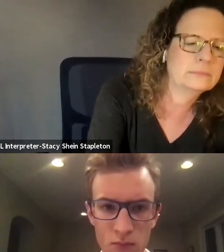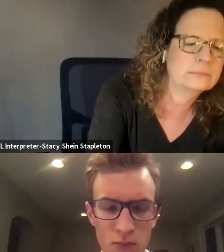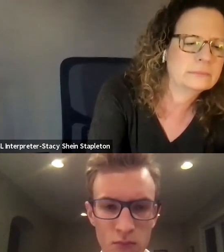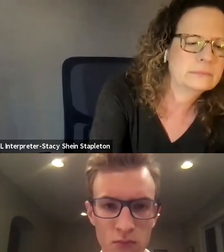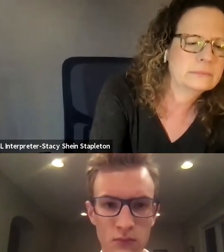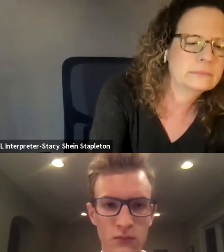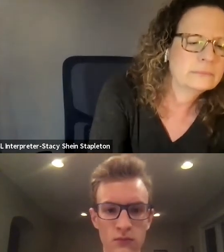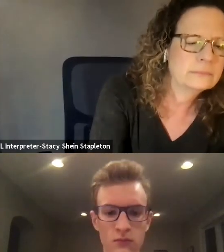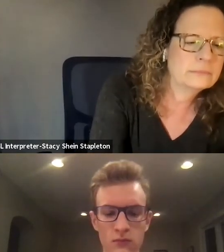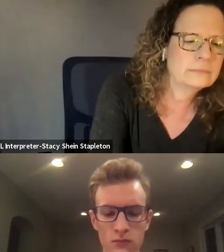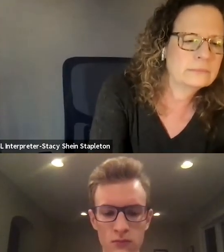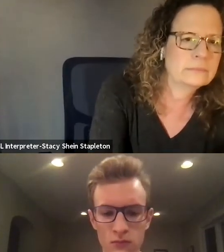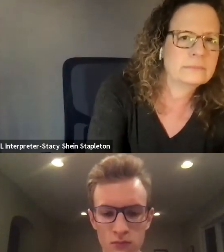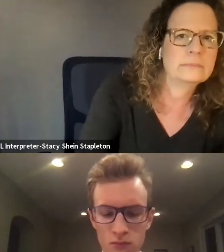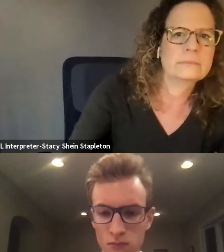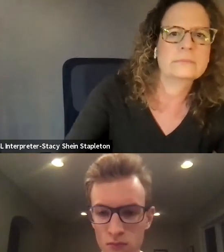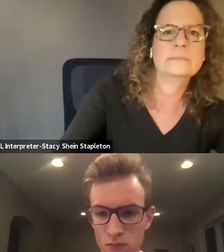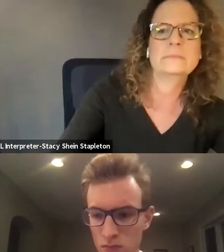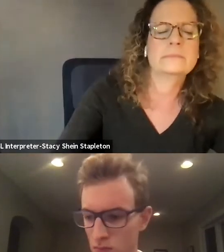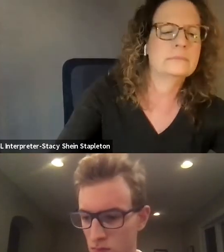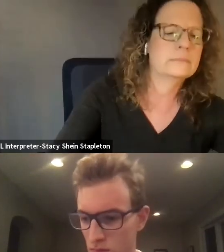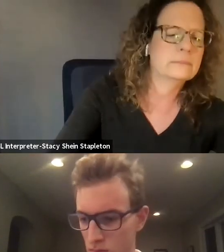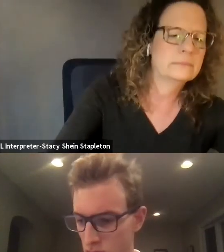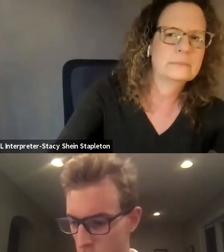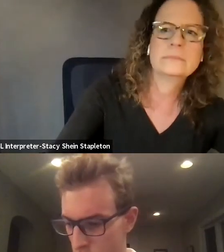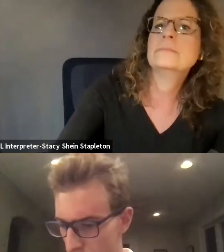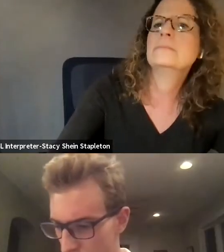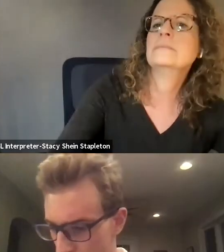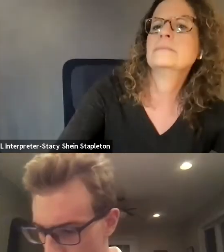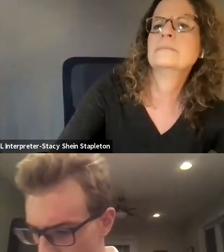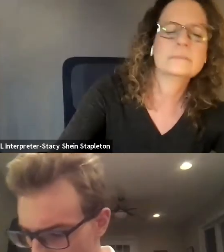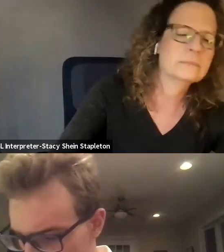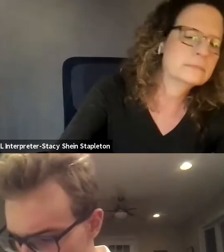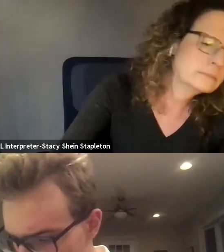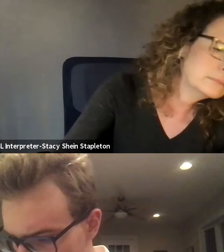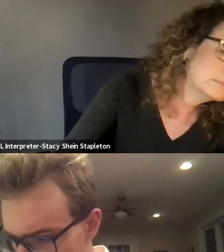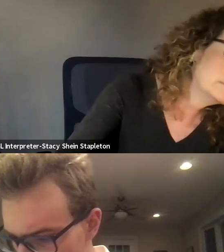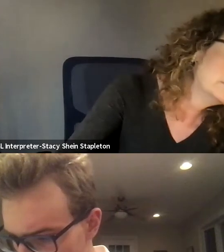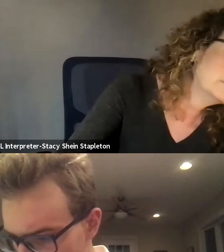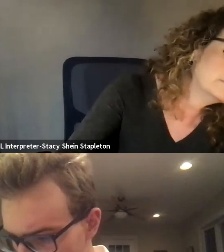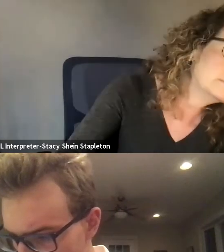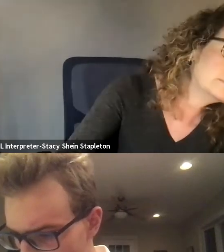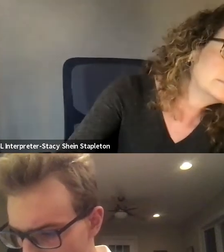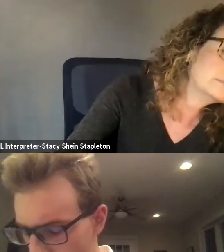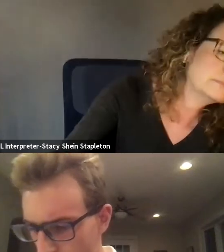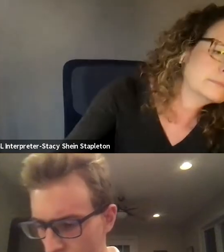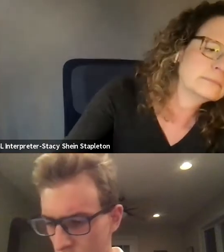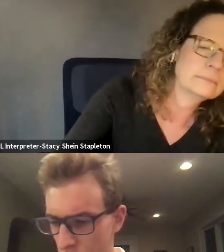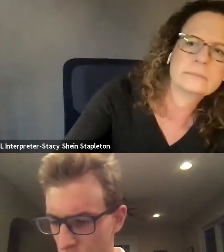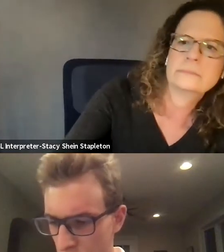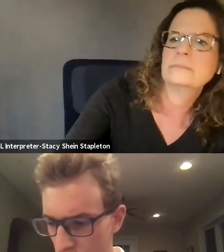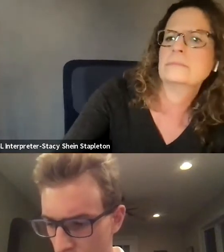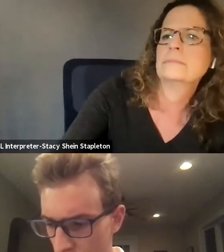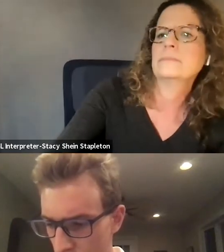and much of the rest of the Chicago River. And it has been great to see the Corps of Engineers stepping